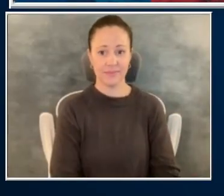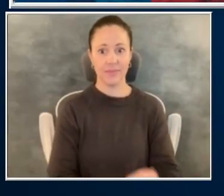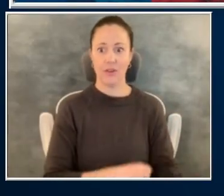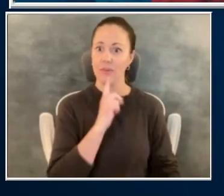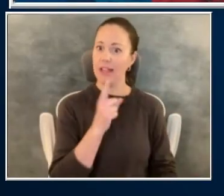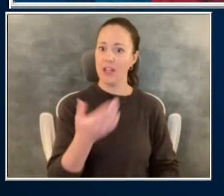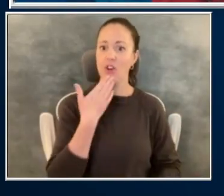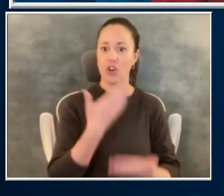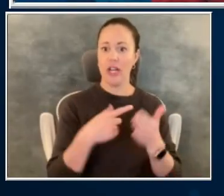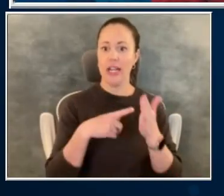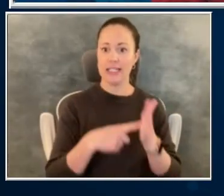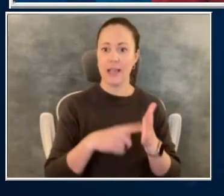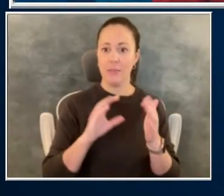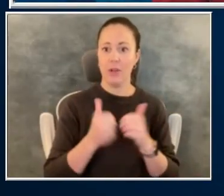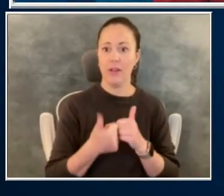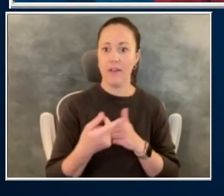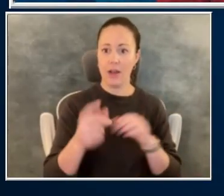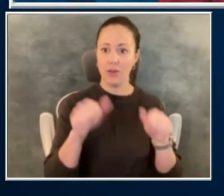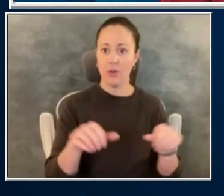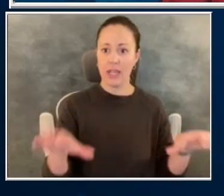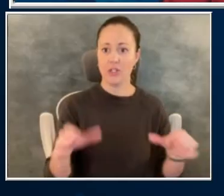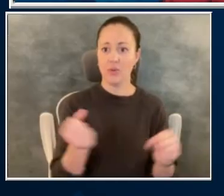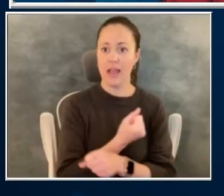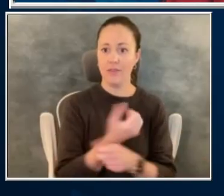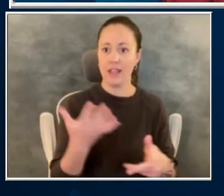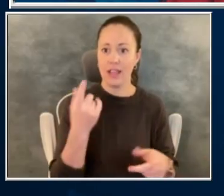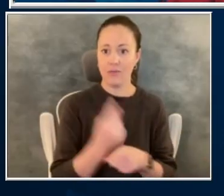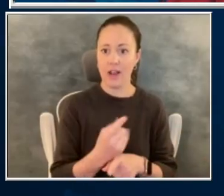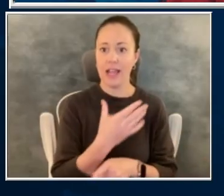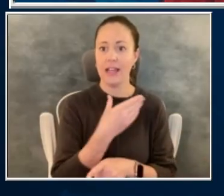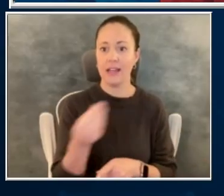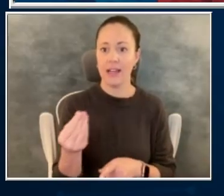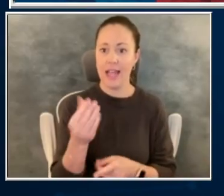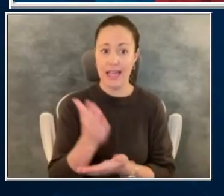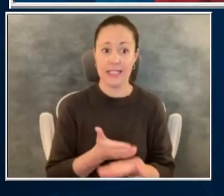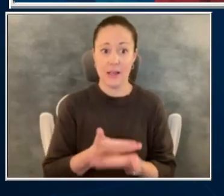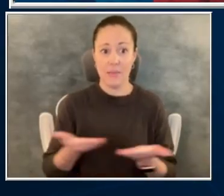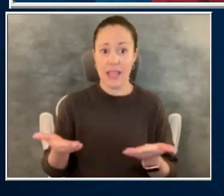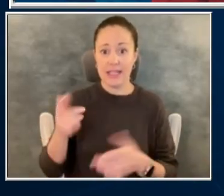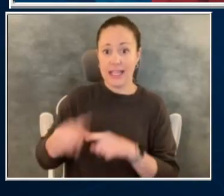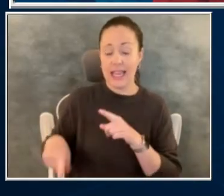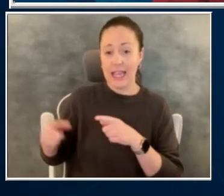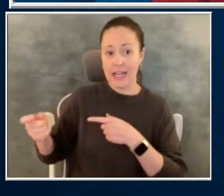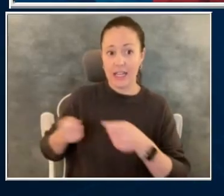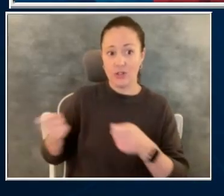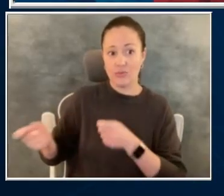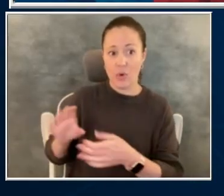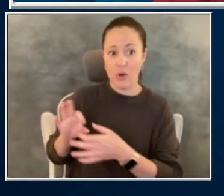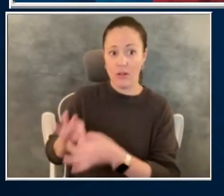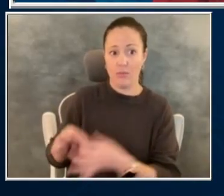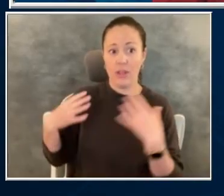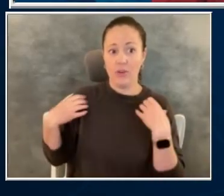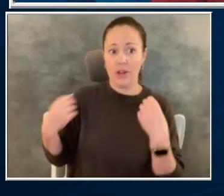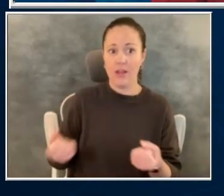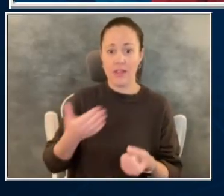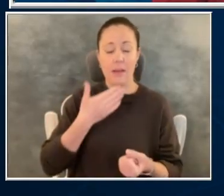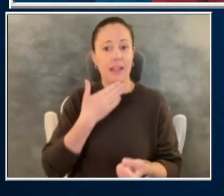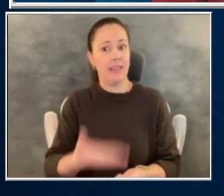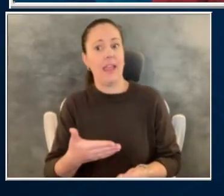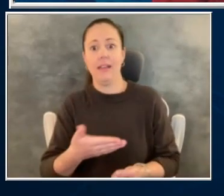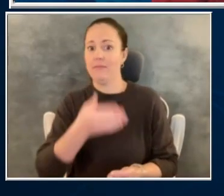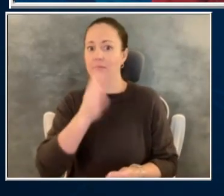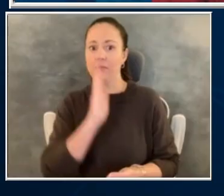do everything right, and yet some things you can't control about your health. Thank God you're in the right place. You're